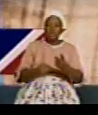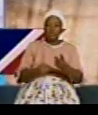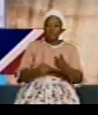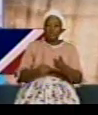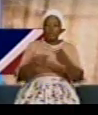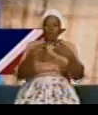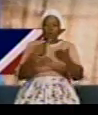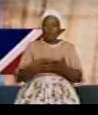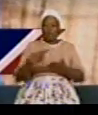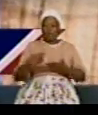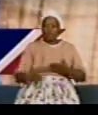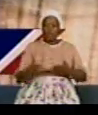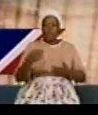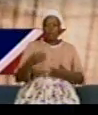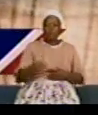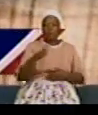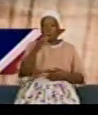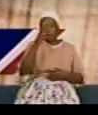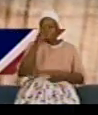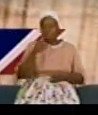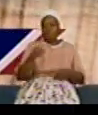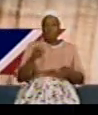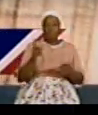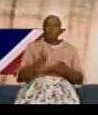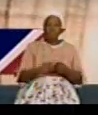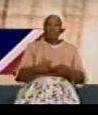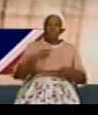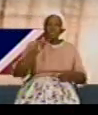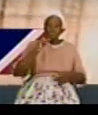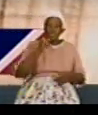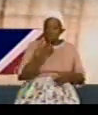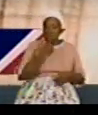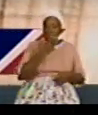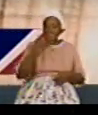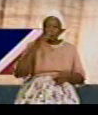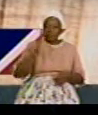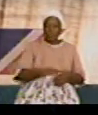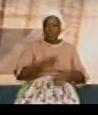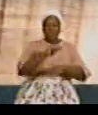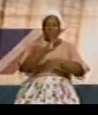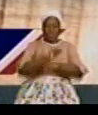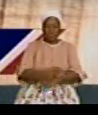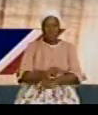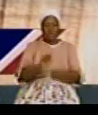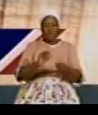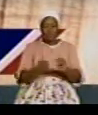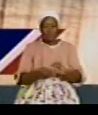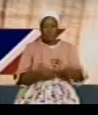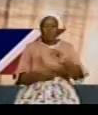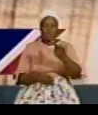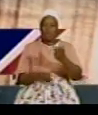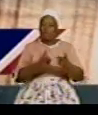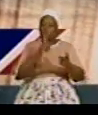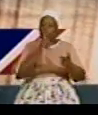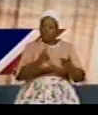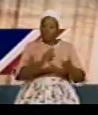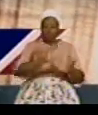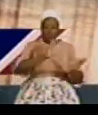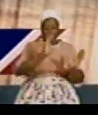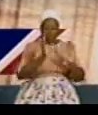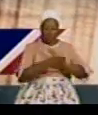through rigid tradition. Number three, true conversion and commitment